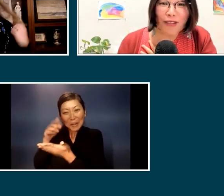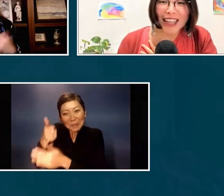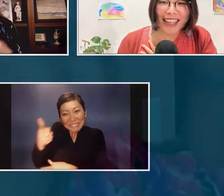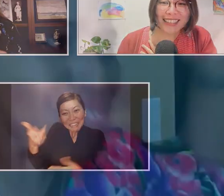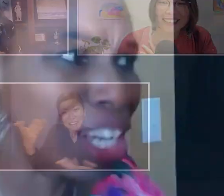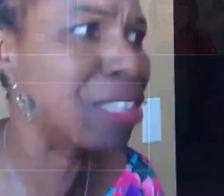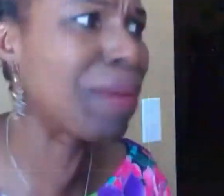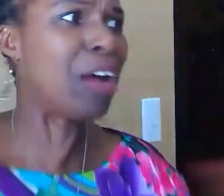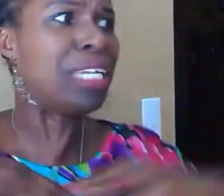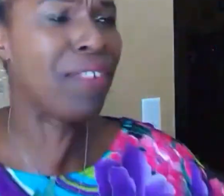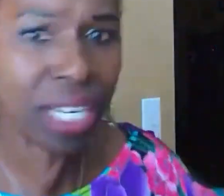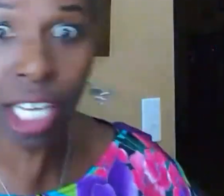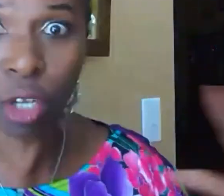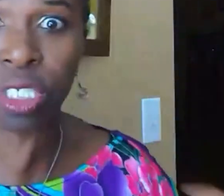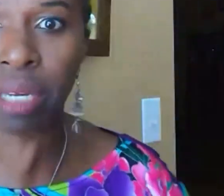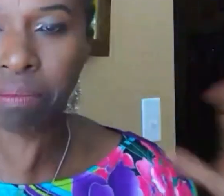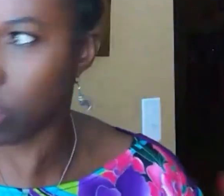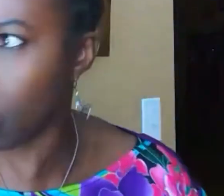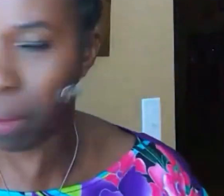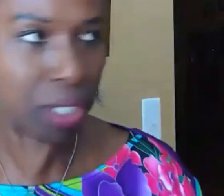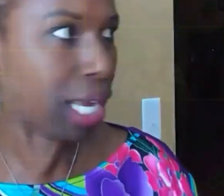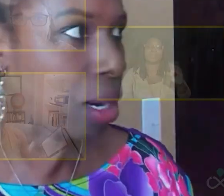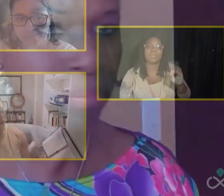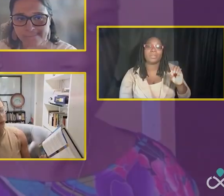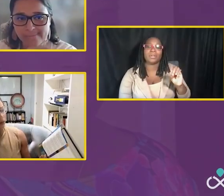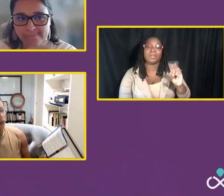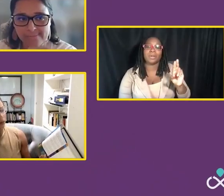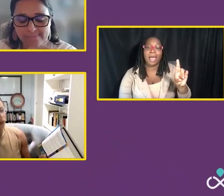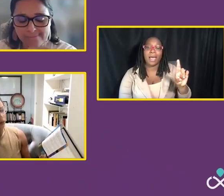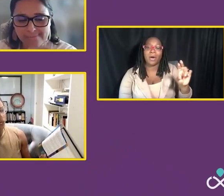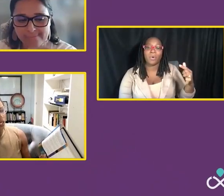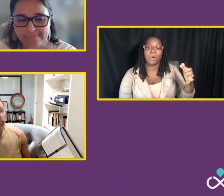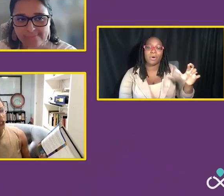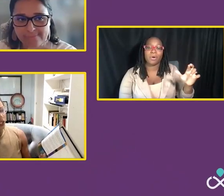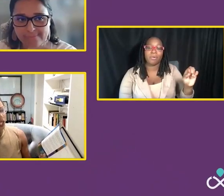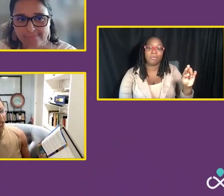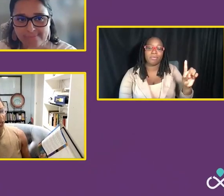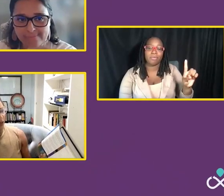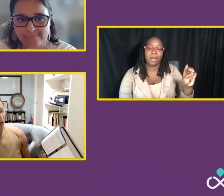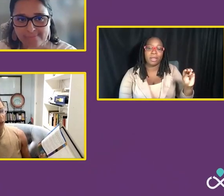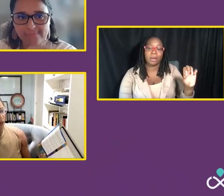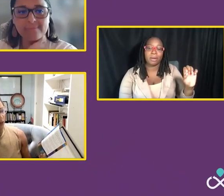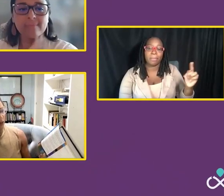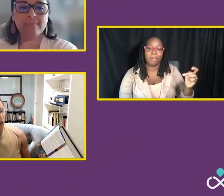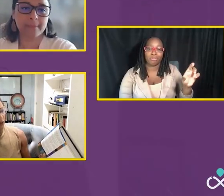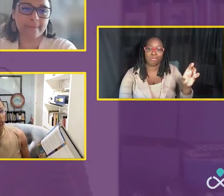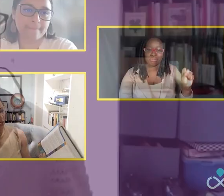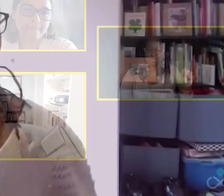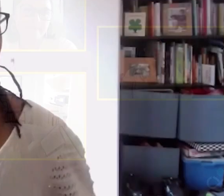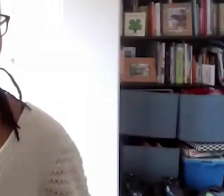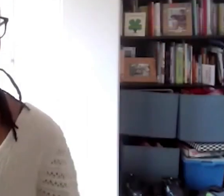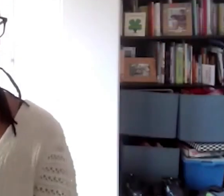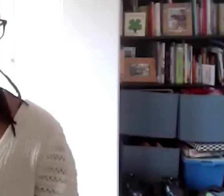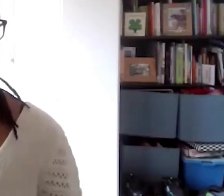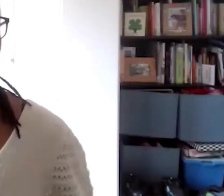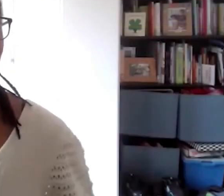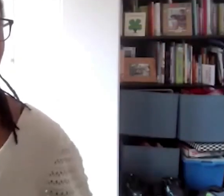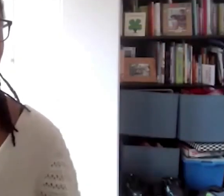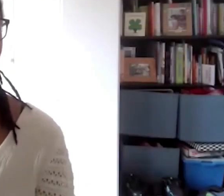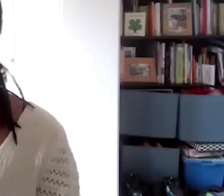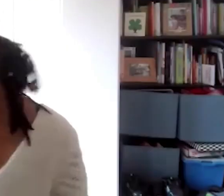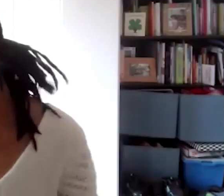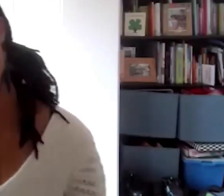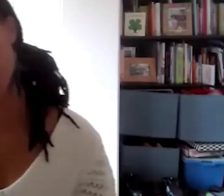and trust, magically weaving together storytelling, poetry, music, and panel discussions